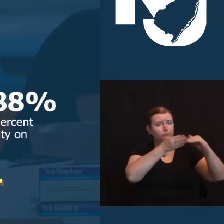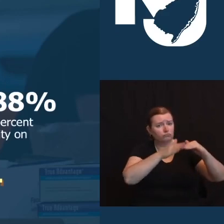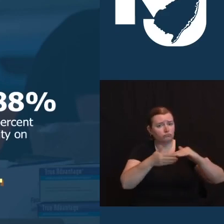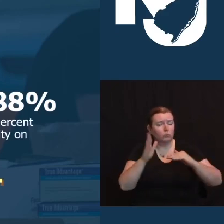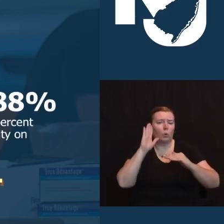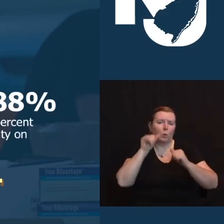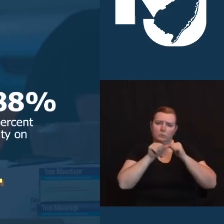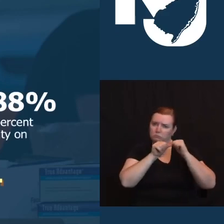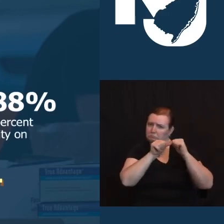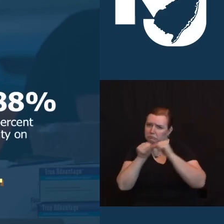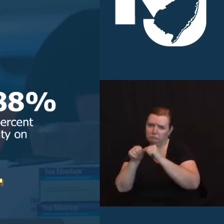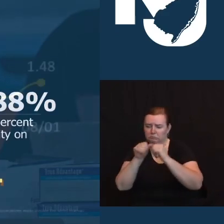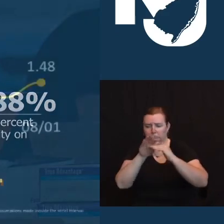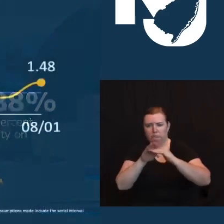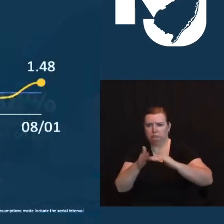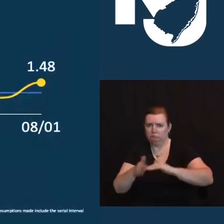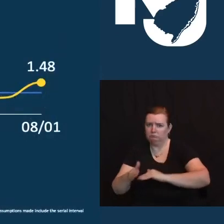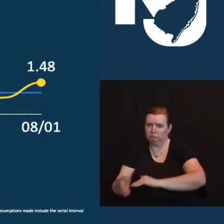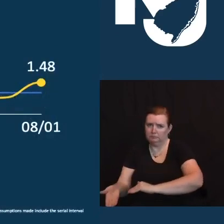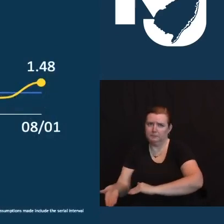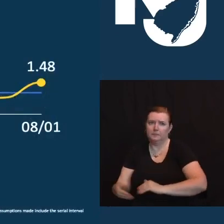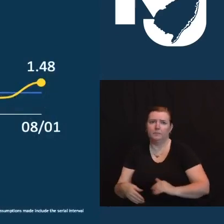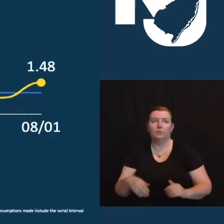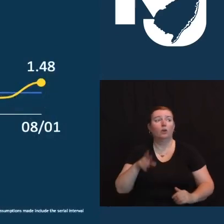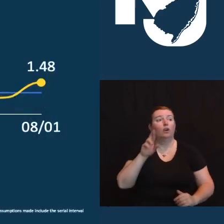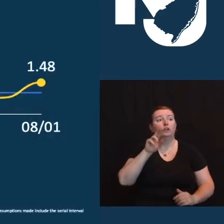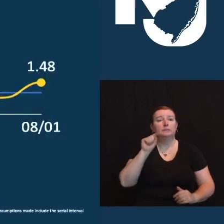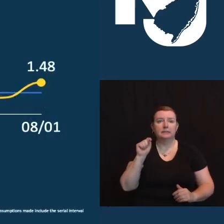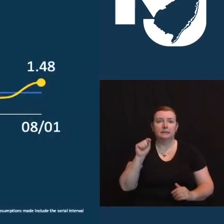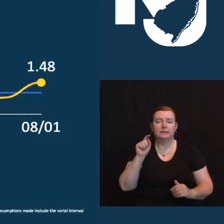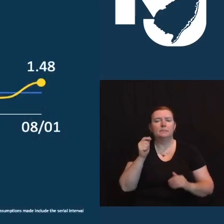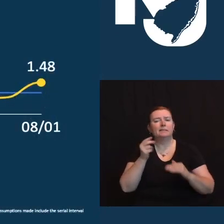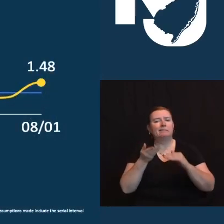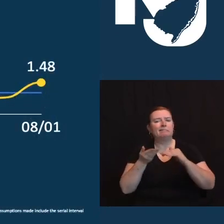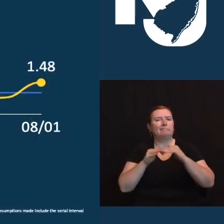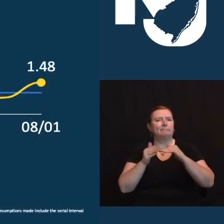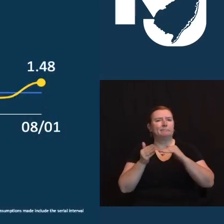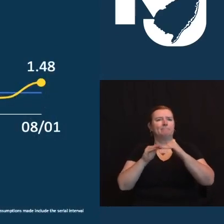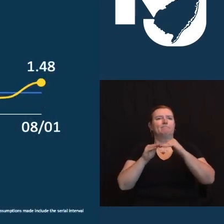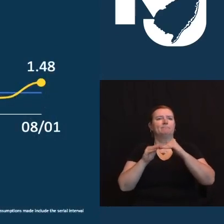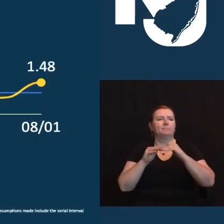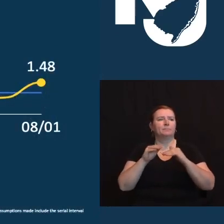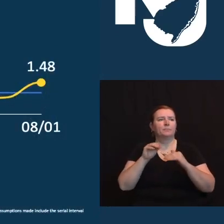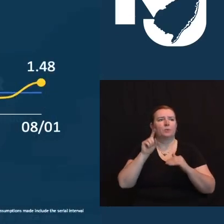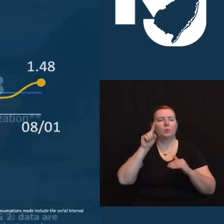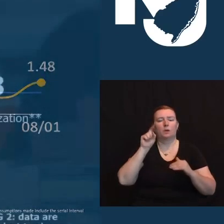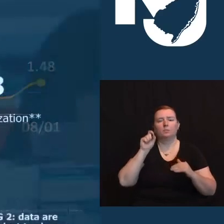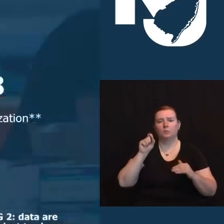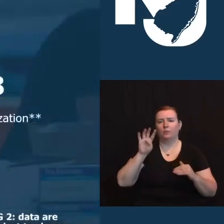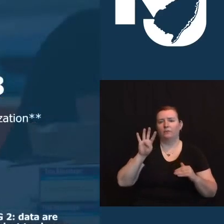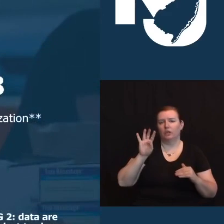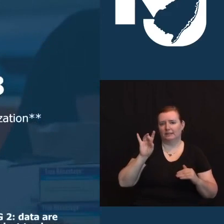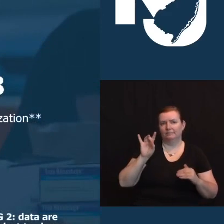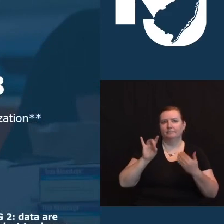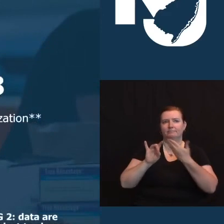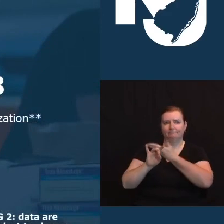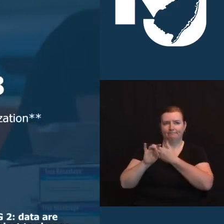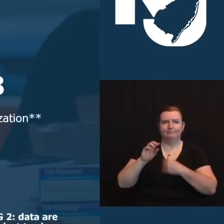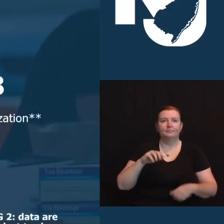to come down. As previously mentioned, the rate of transmission has climbed to 1.48. In our hospitals yesterday, there